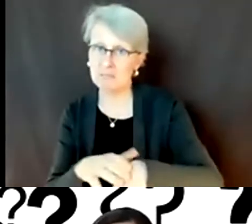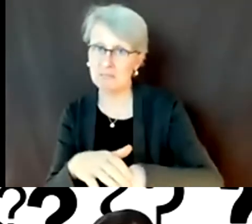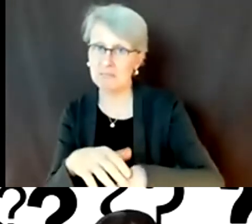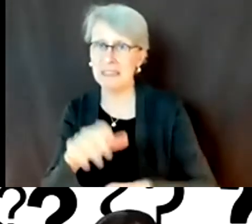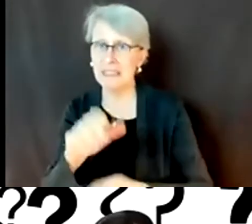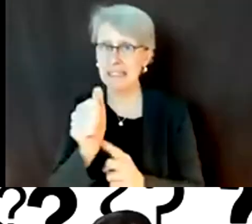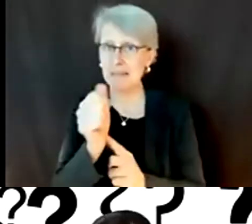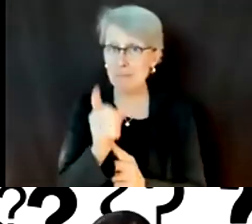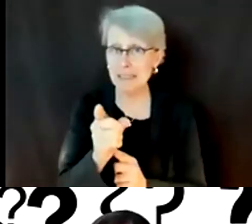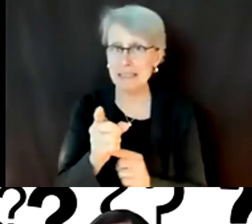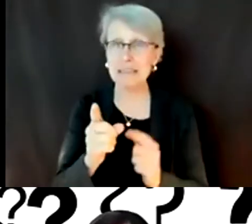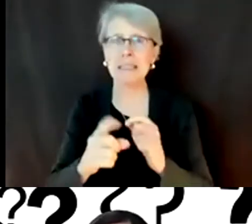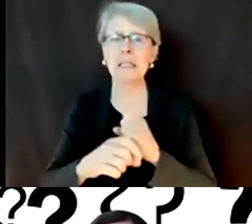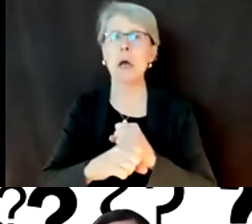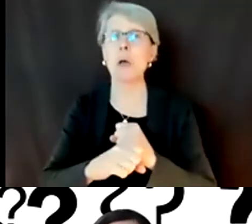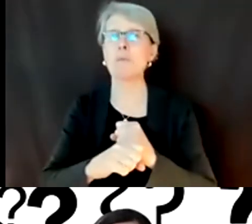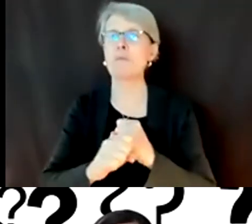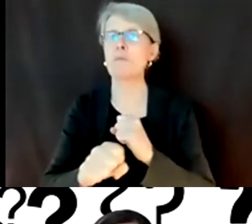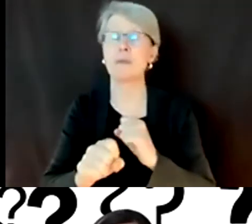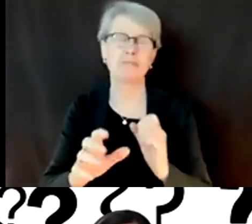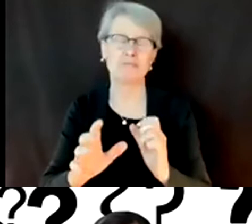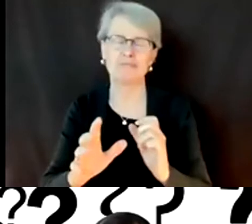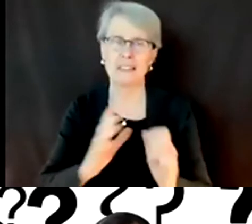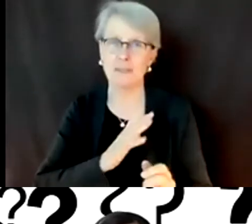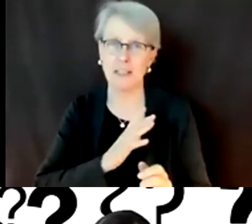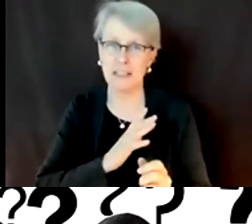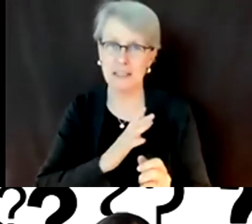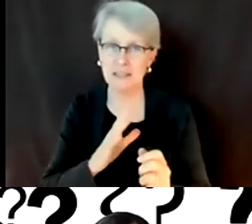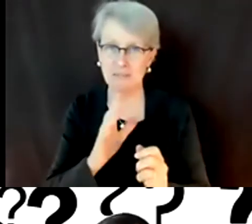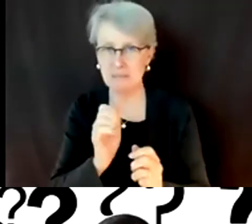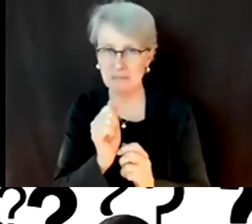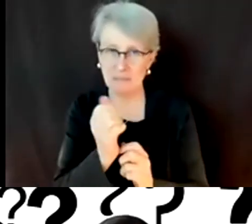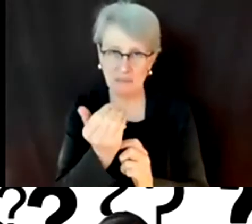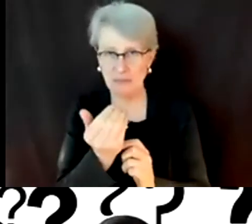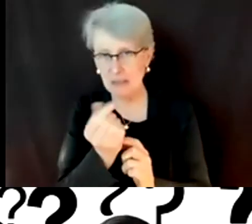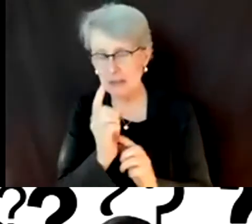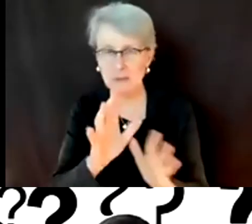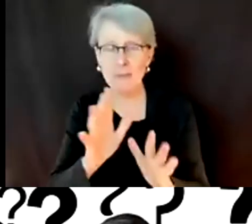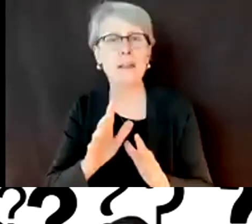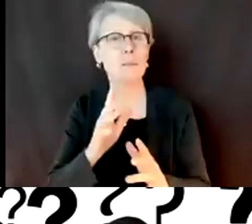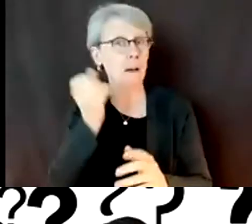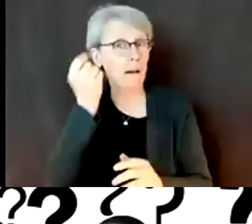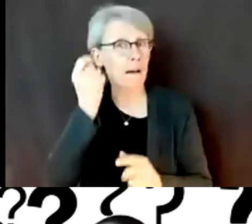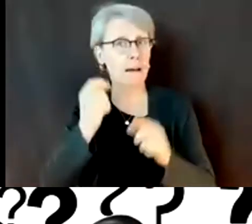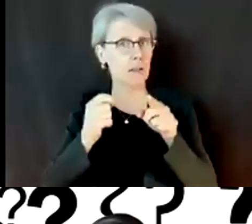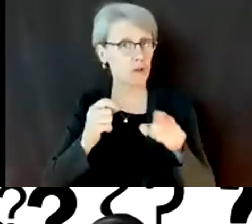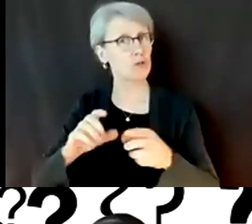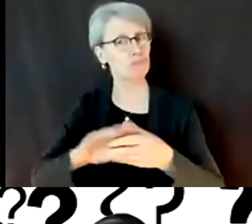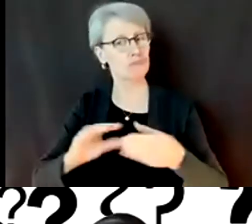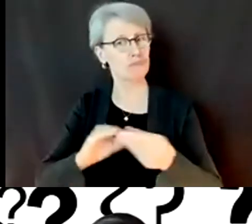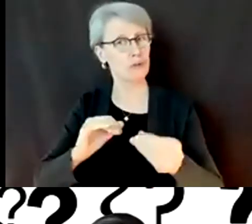that point. If we go a little bit over, that's fine. And if you have questions as Annelise is presenting, we can jump